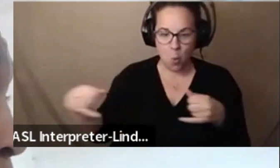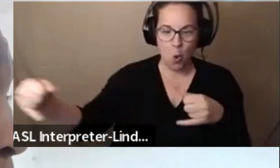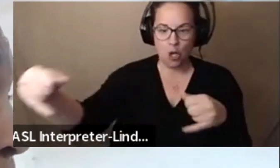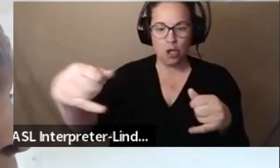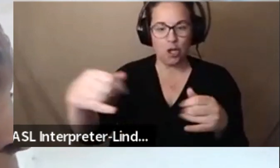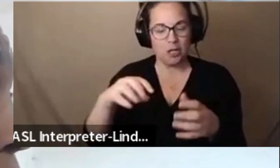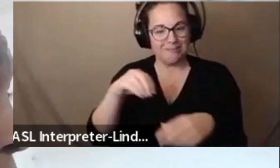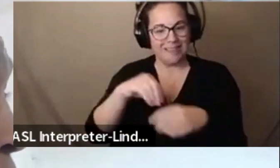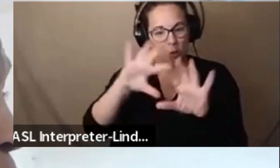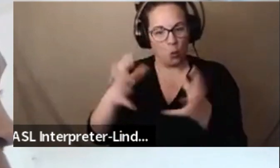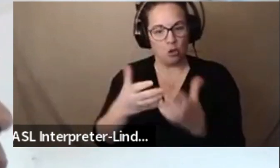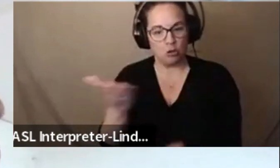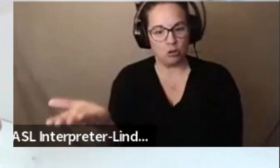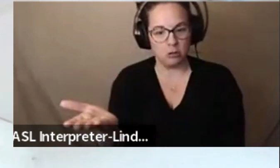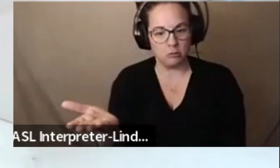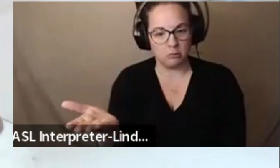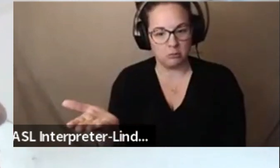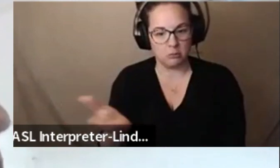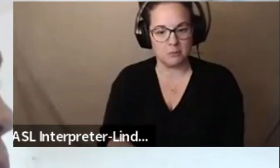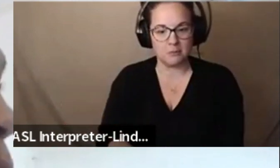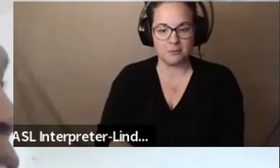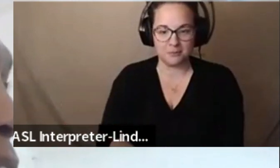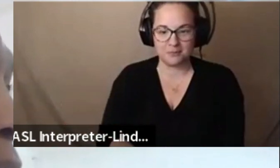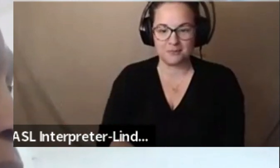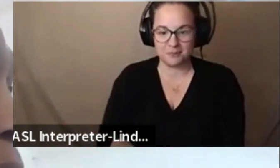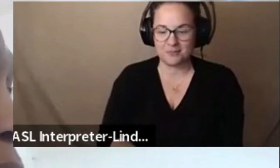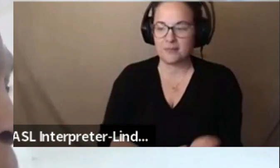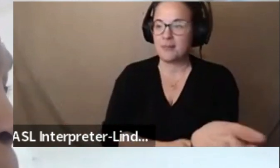world. So when you set a